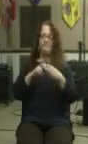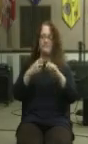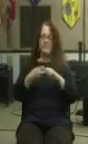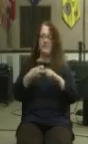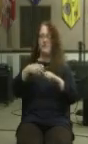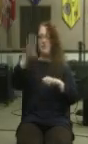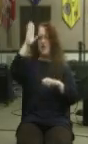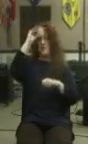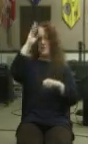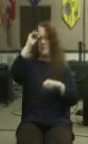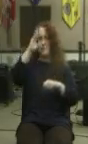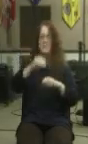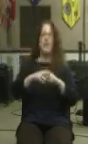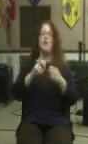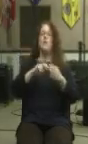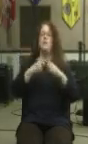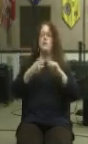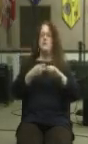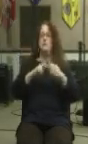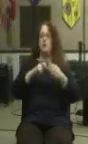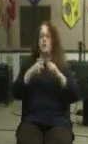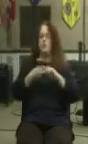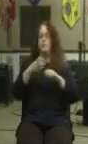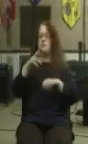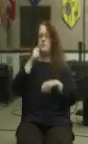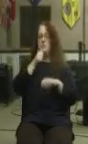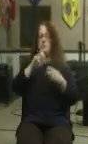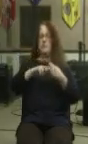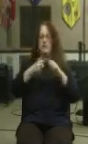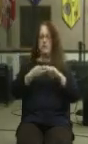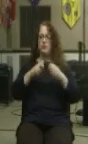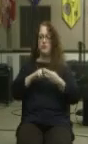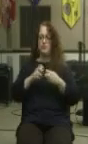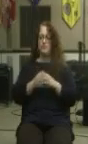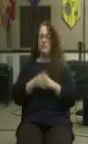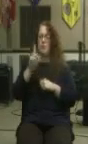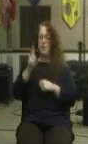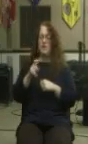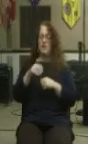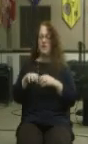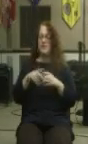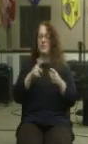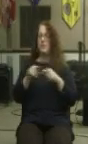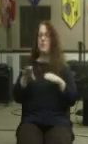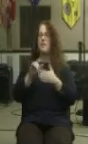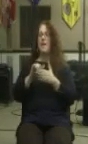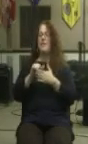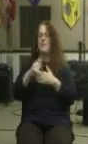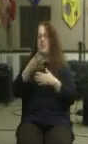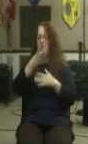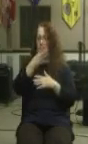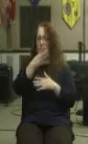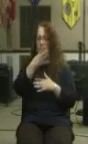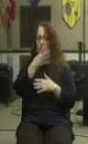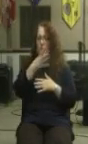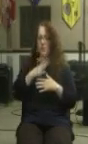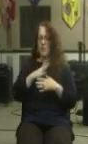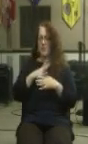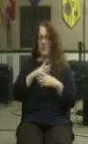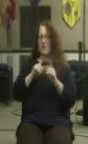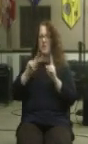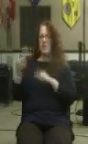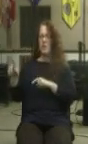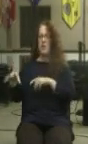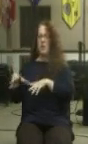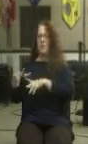body type issue, it's a male issue. It's a female issue. We have issues. And we need to do just like the woman